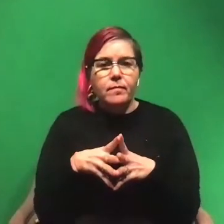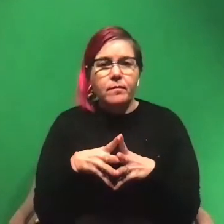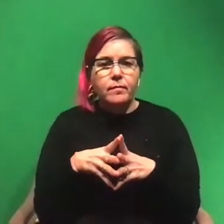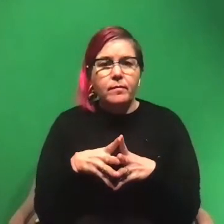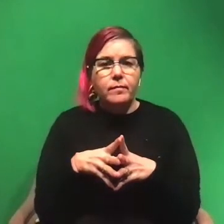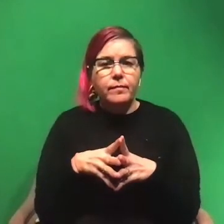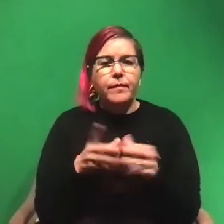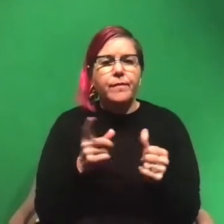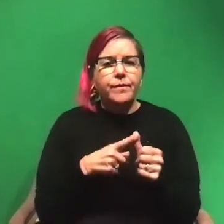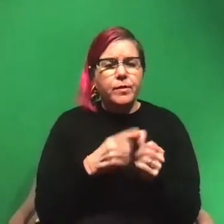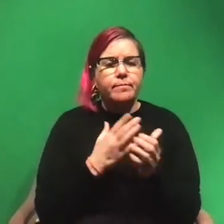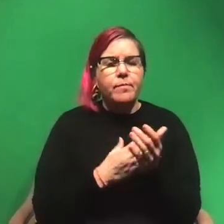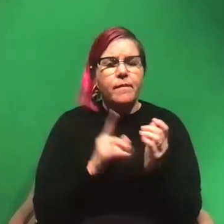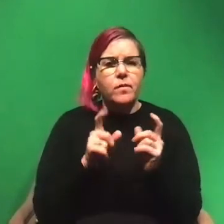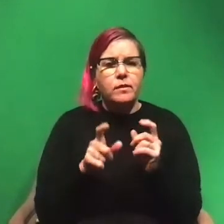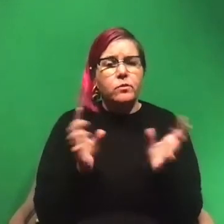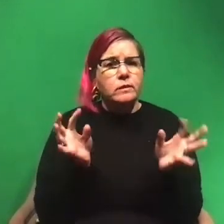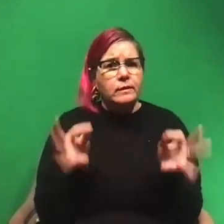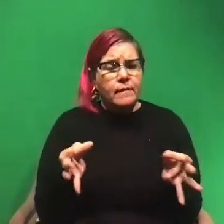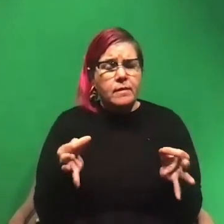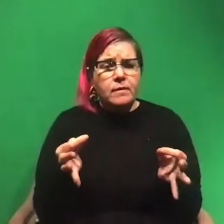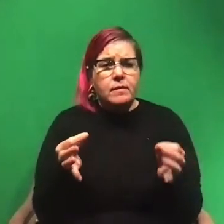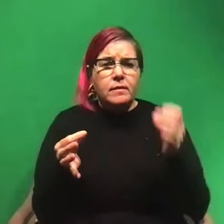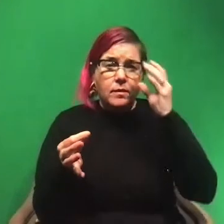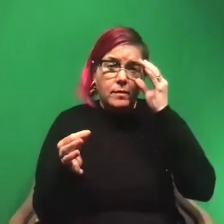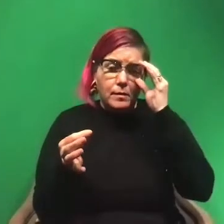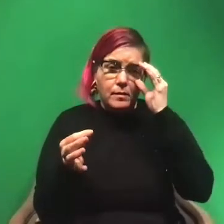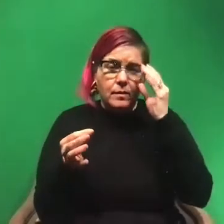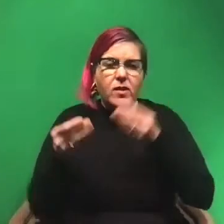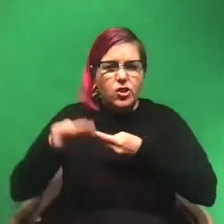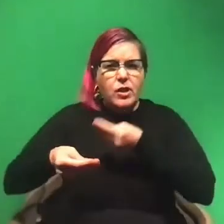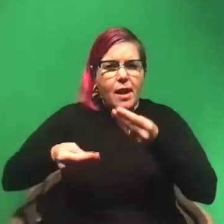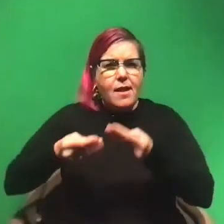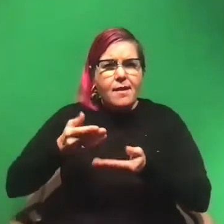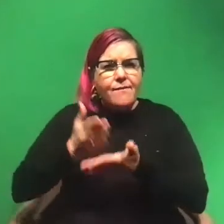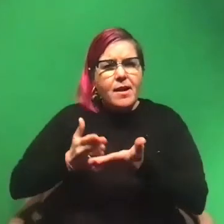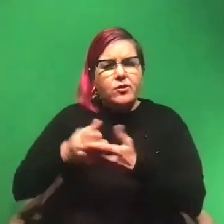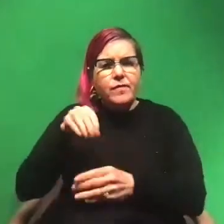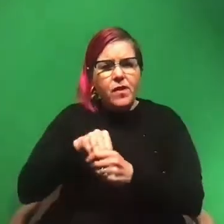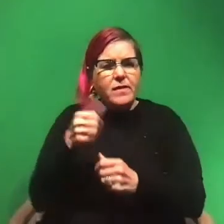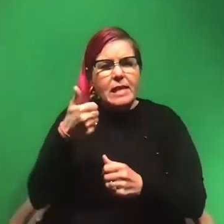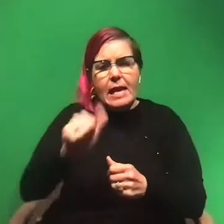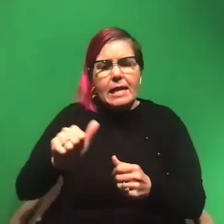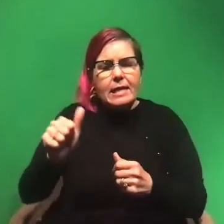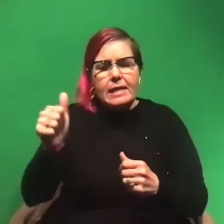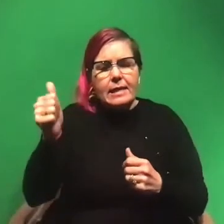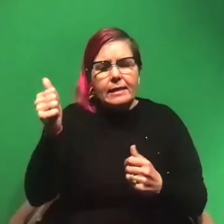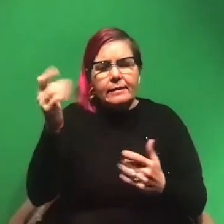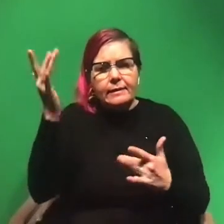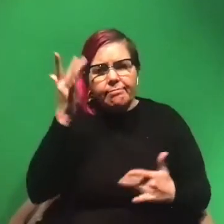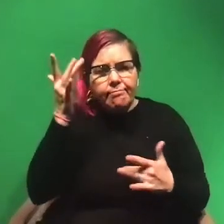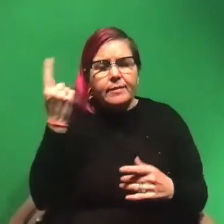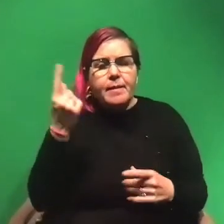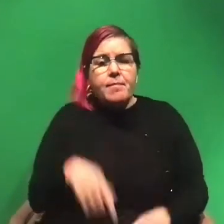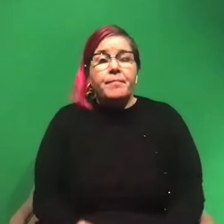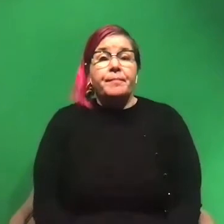So the first part of the question, yeah, there's definitely whole genetic factors involved in any condition, right? And that's why you're going to have